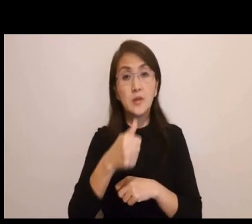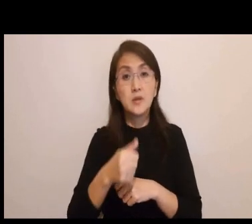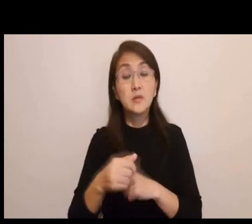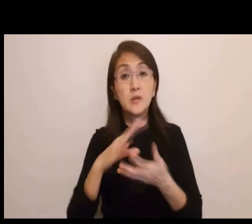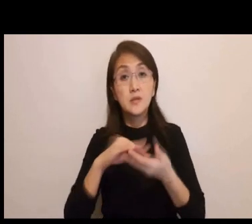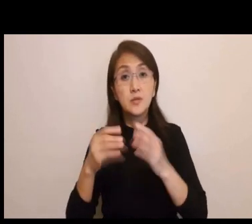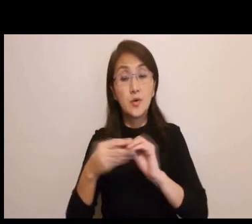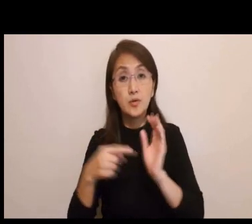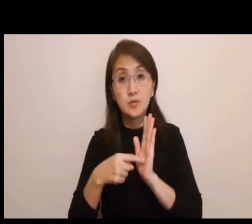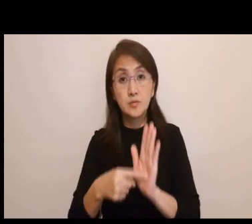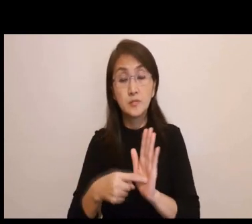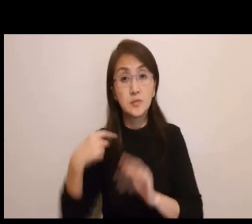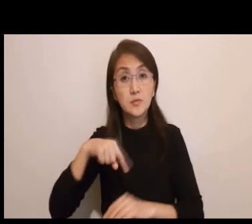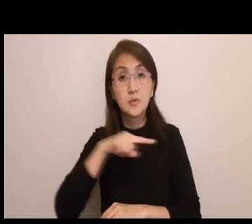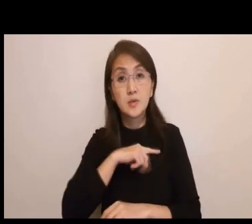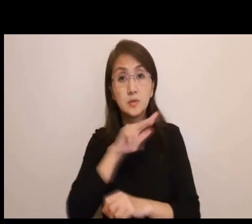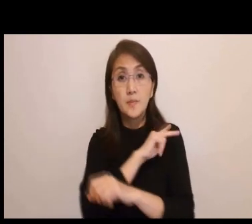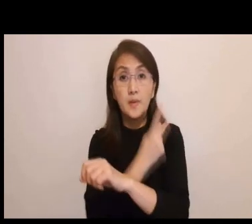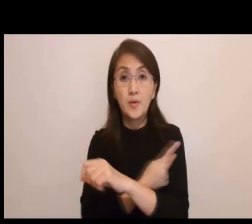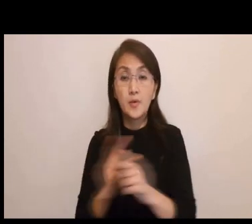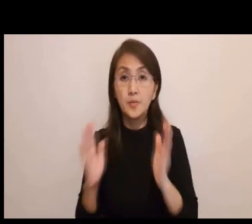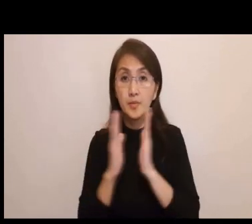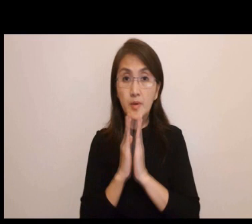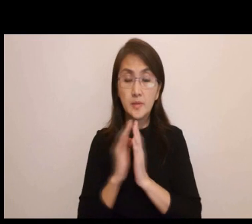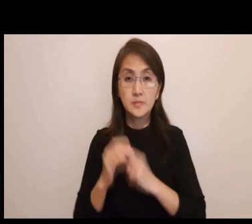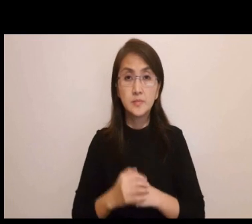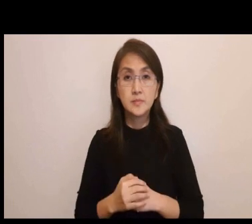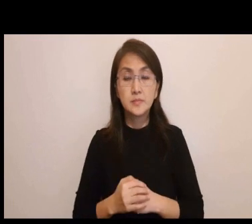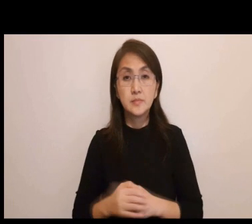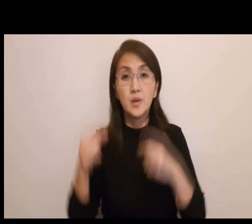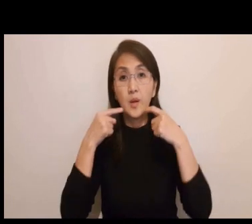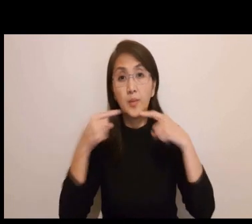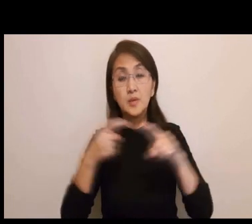victory. This story illustrates to us the power of prayer.